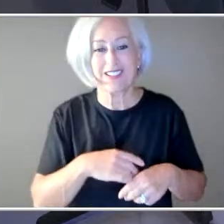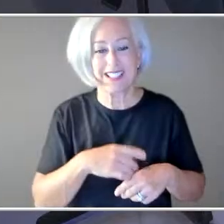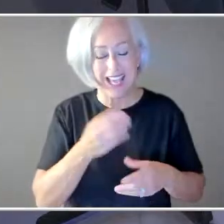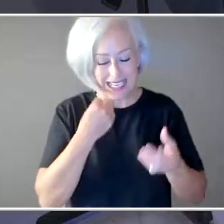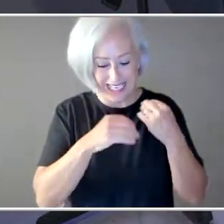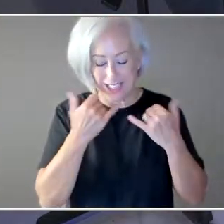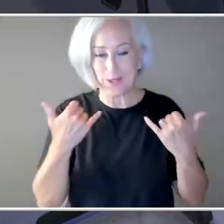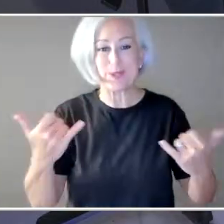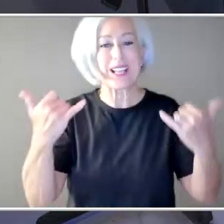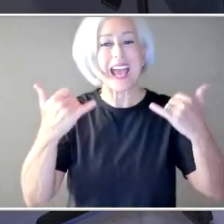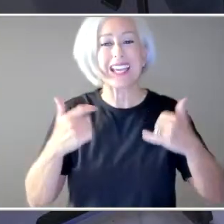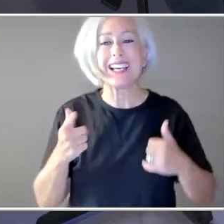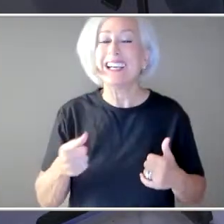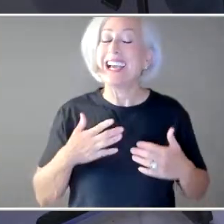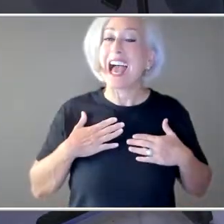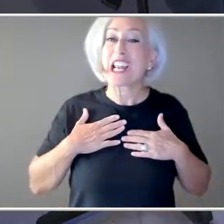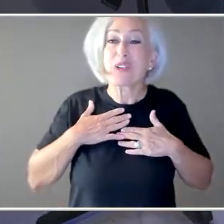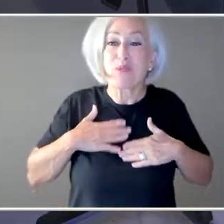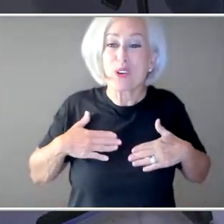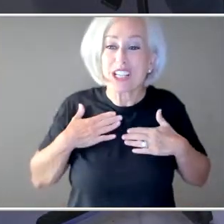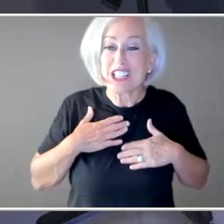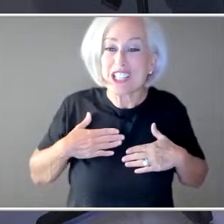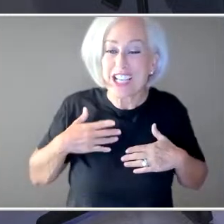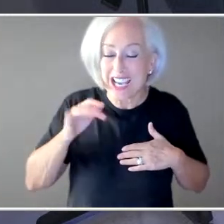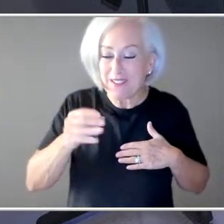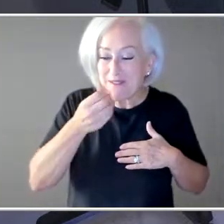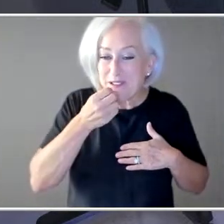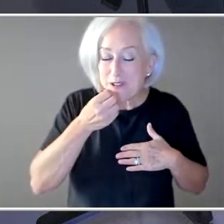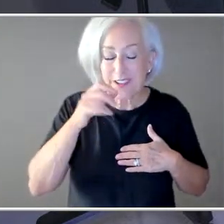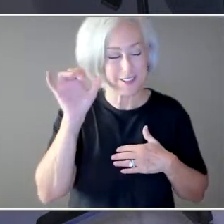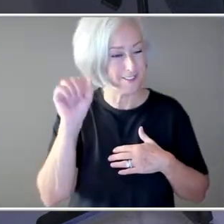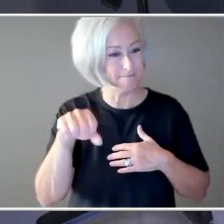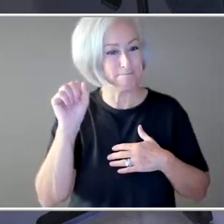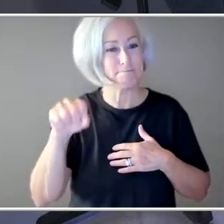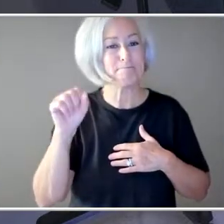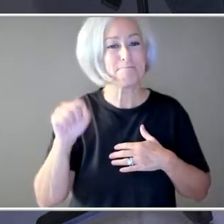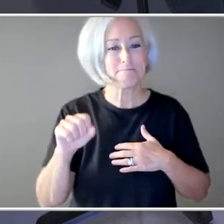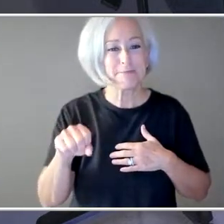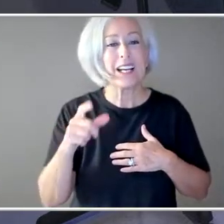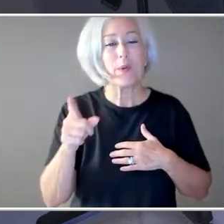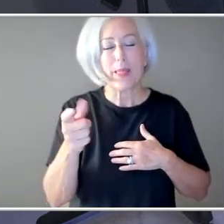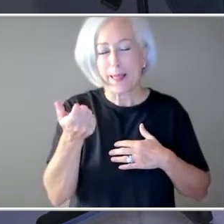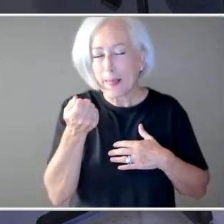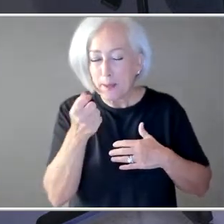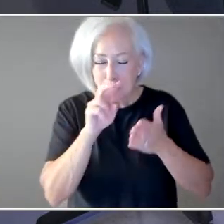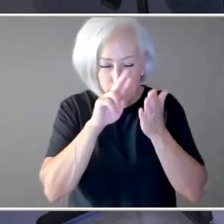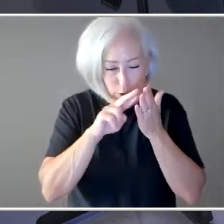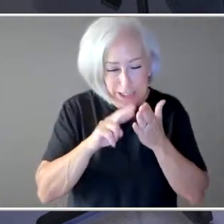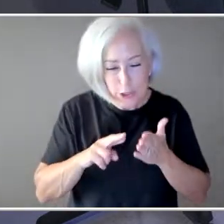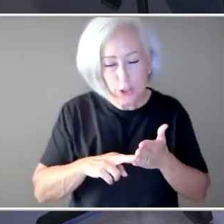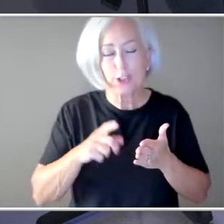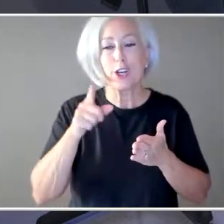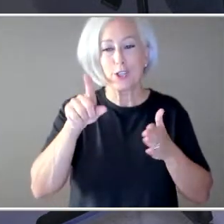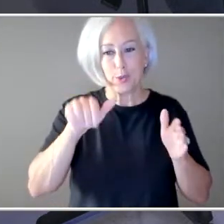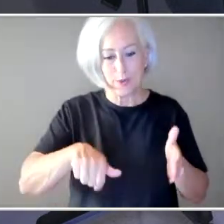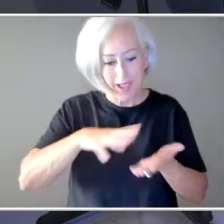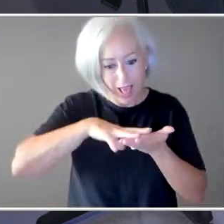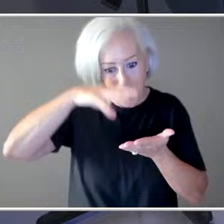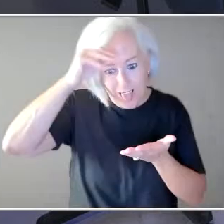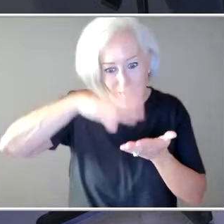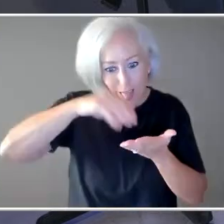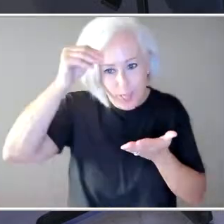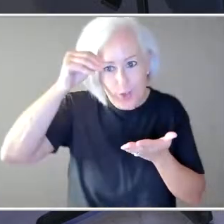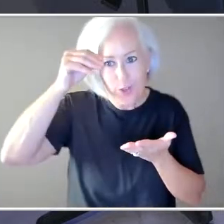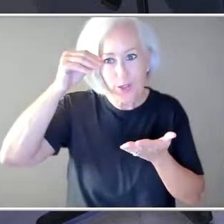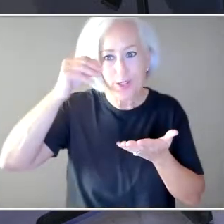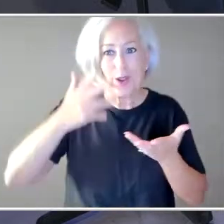the appreciation of the food. And like you said, with a little research, you can learn